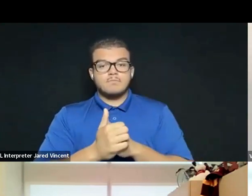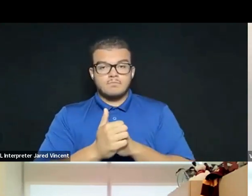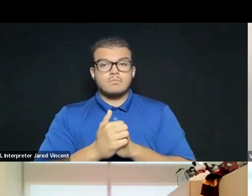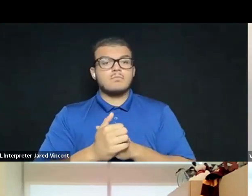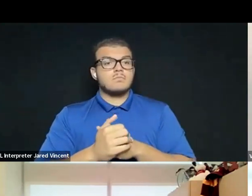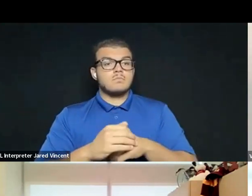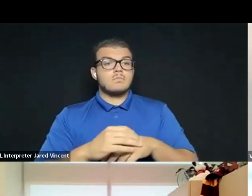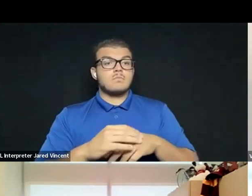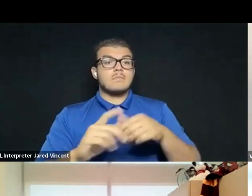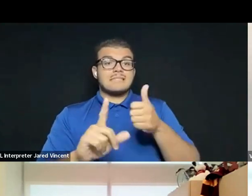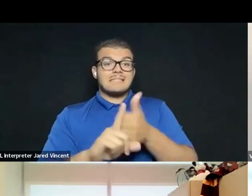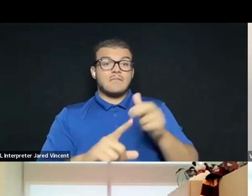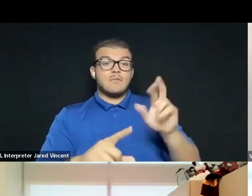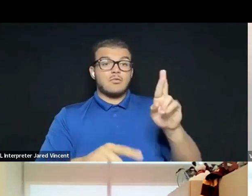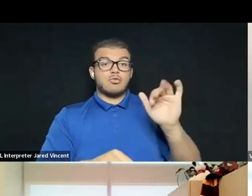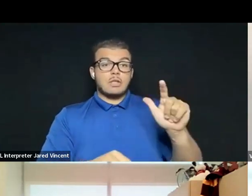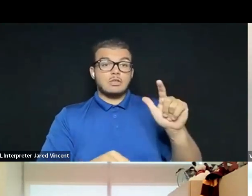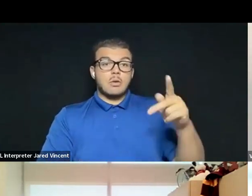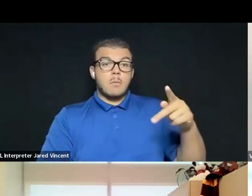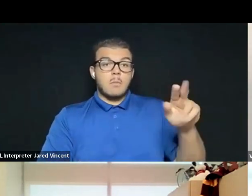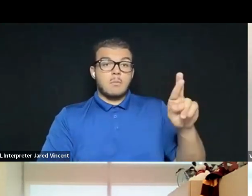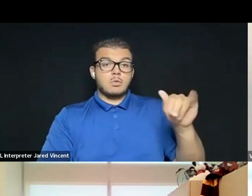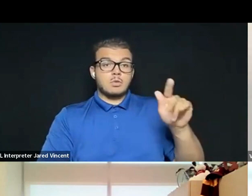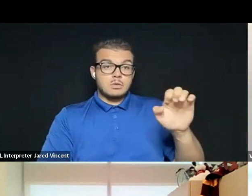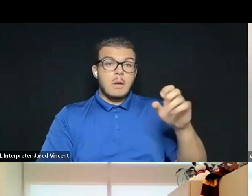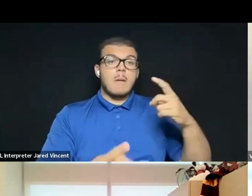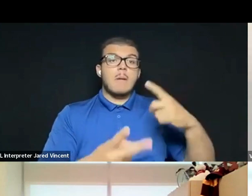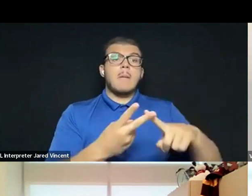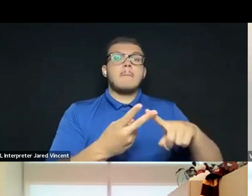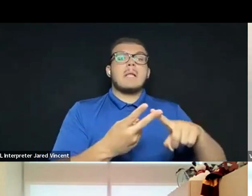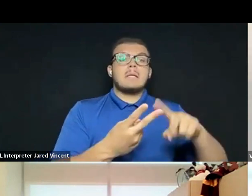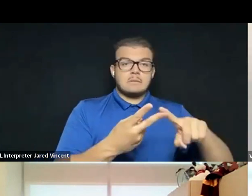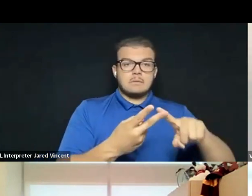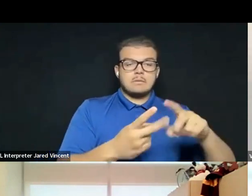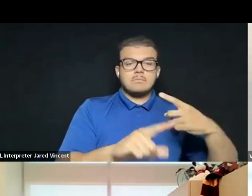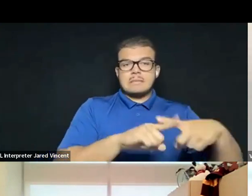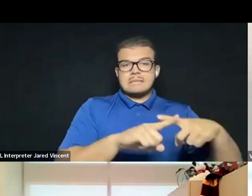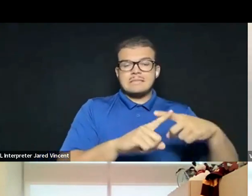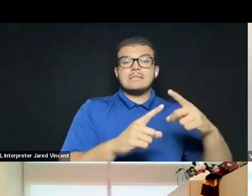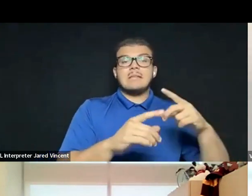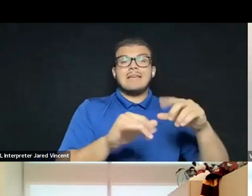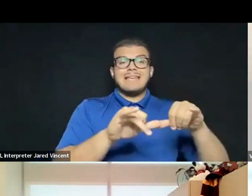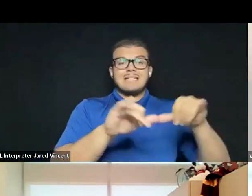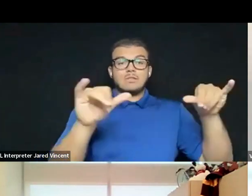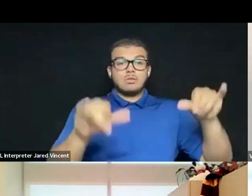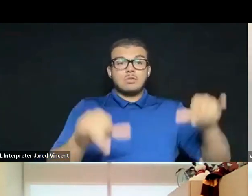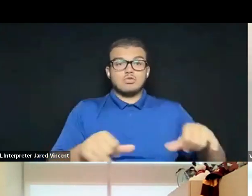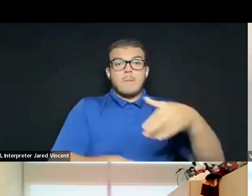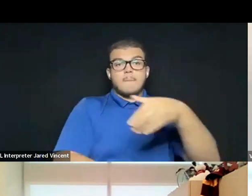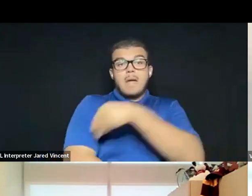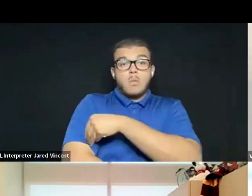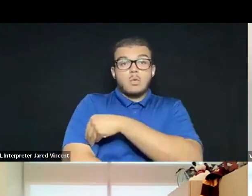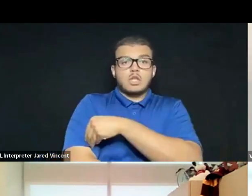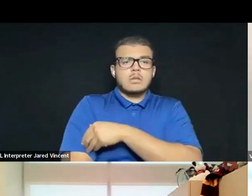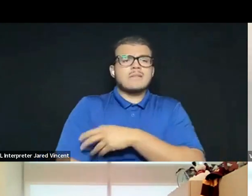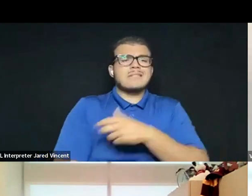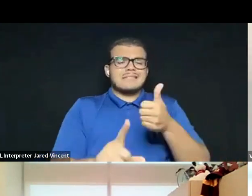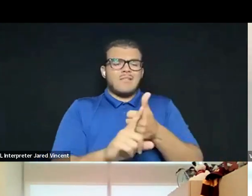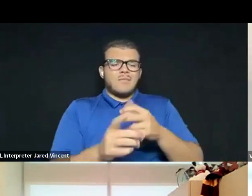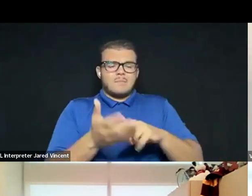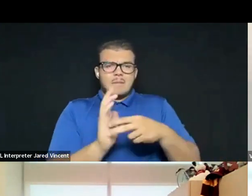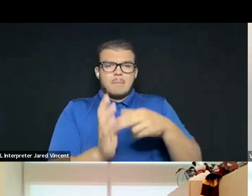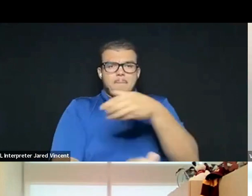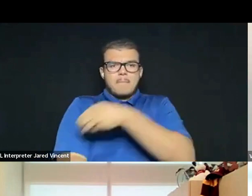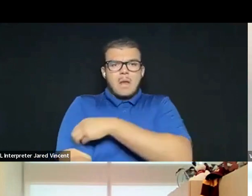that it was racial prejudice plus institutional power. So we had to analyze what is power, who